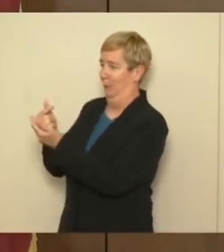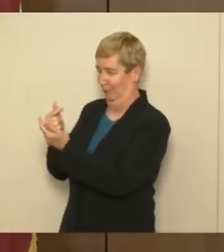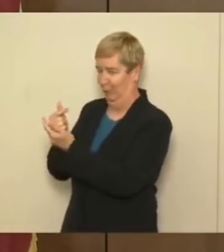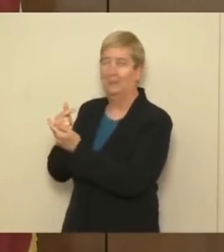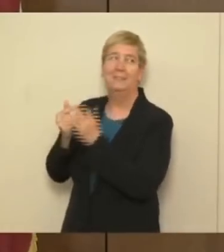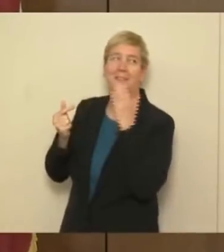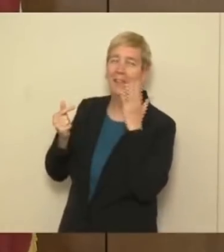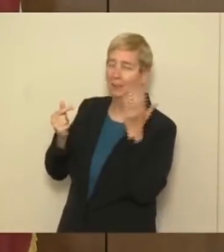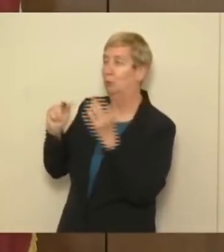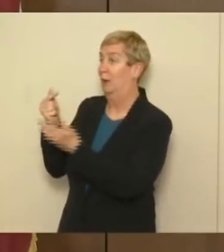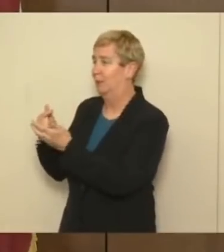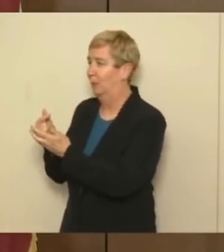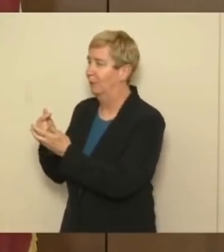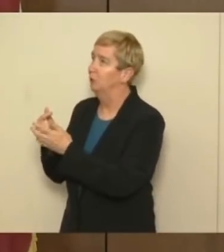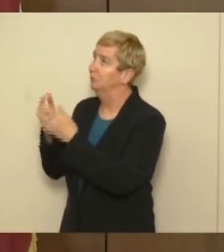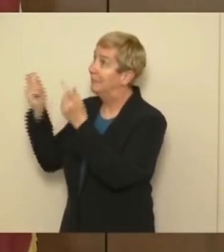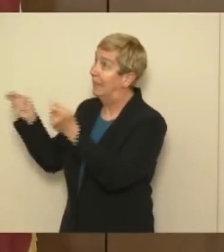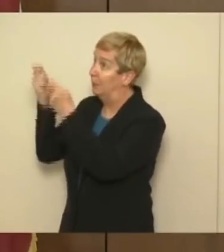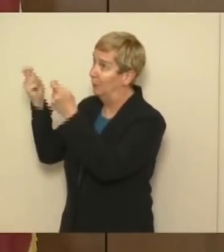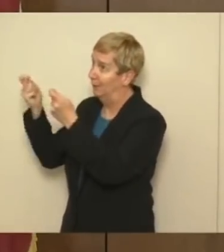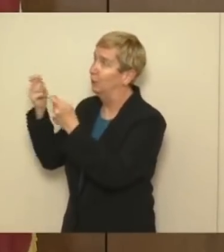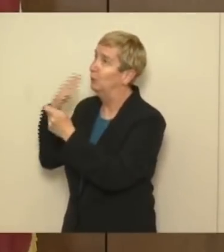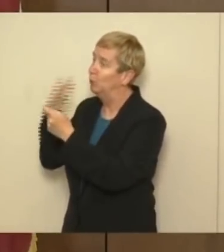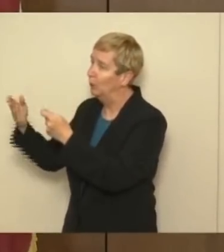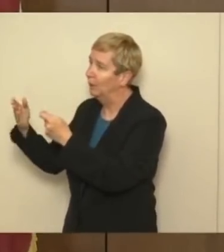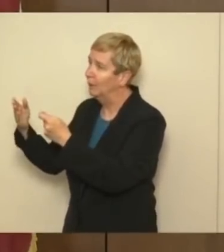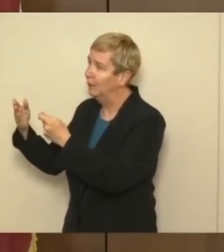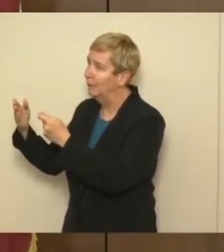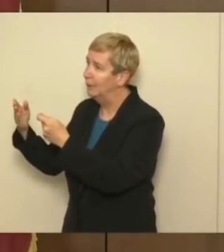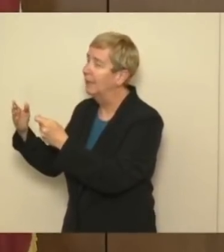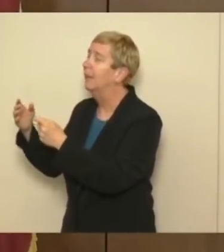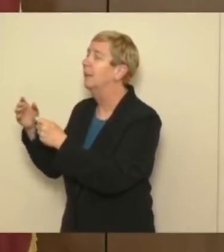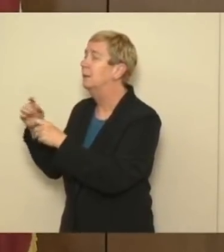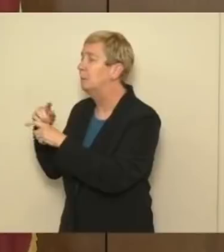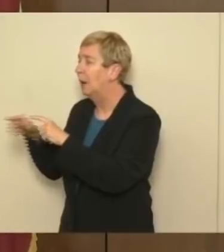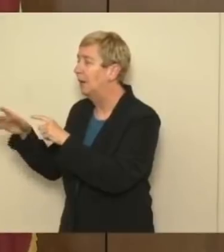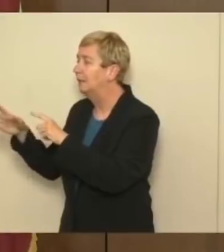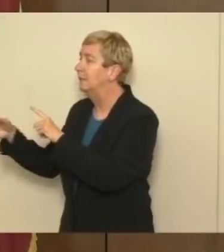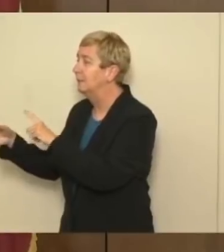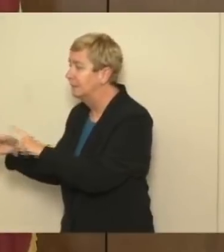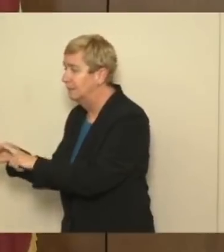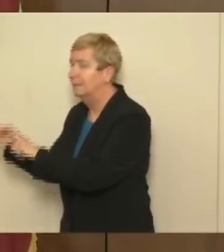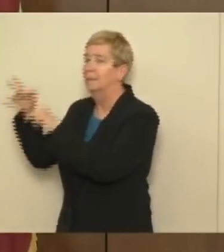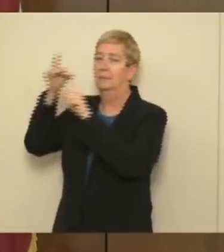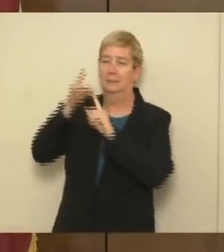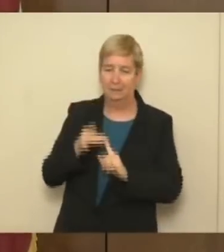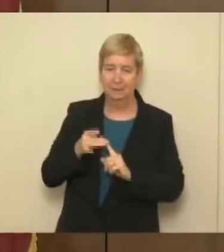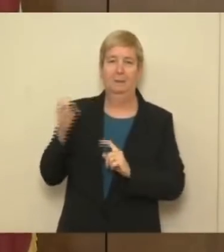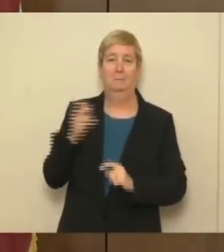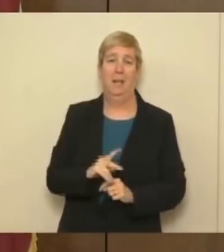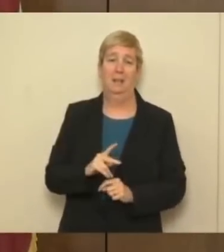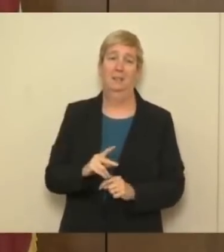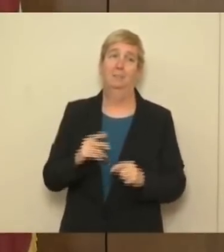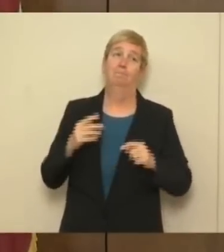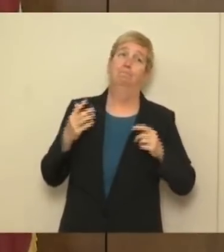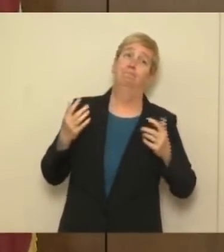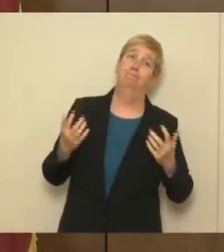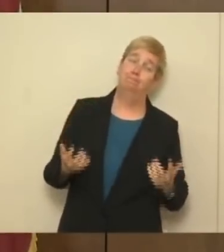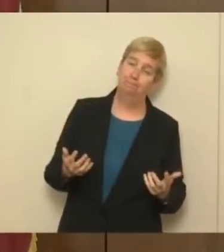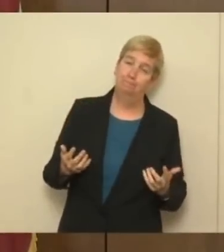So better that we have a celebration, but even so, they brought considerable infection right back.